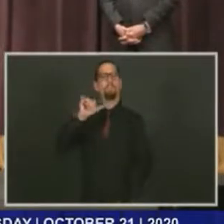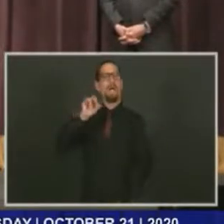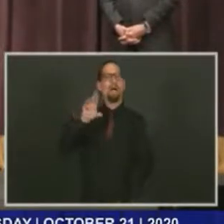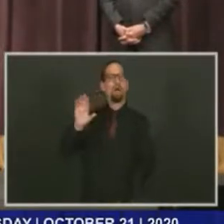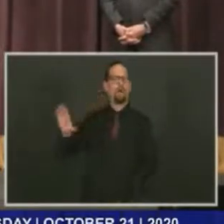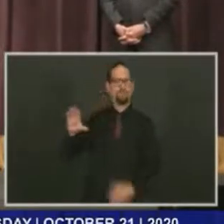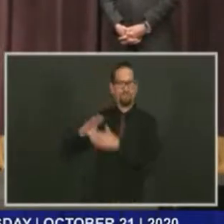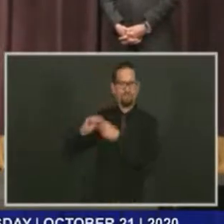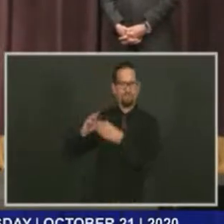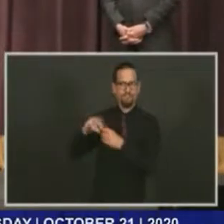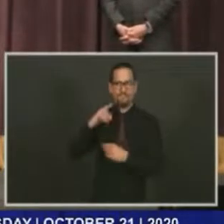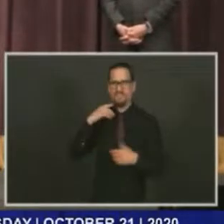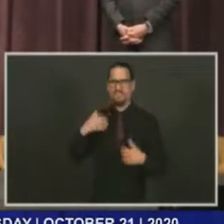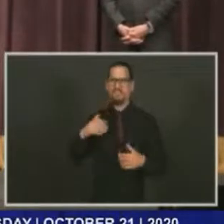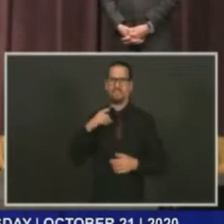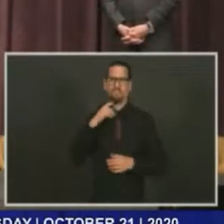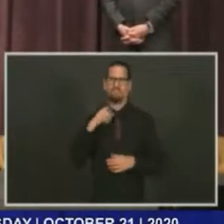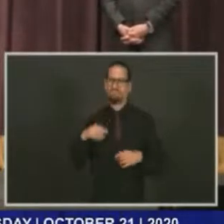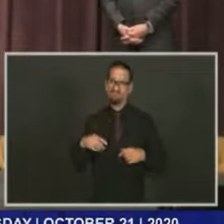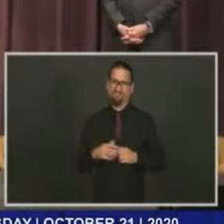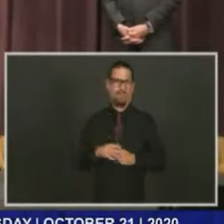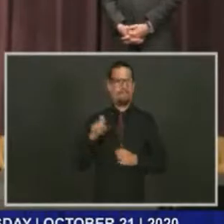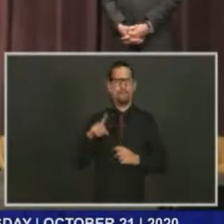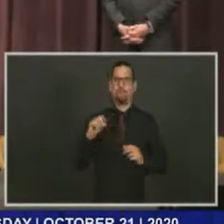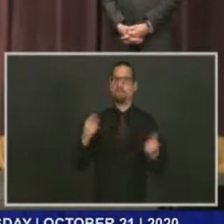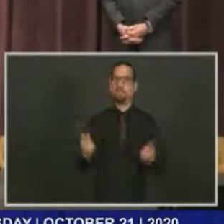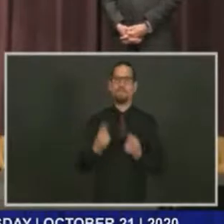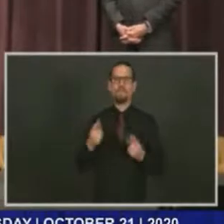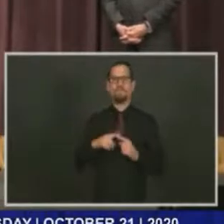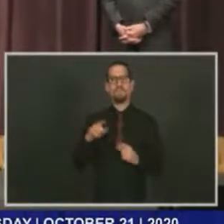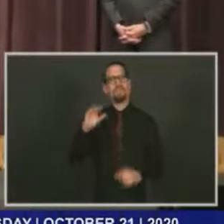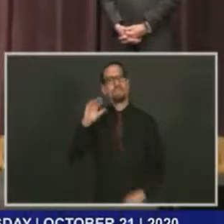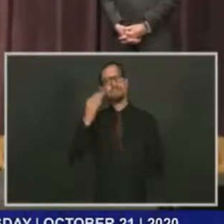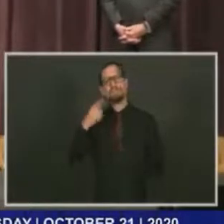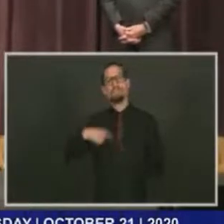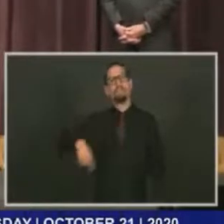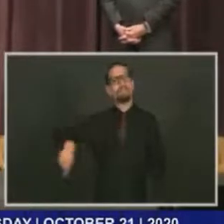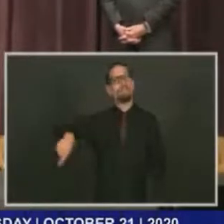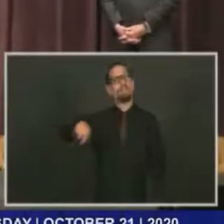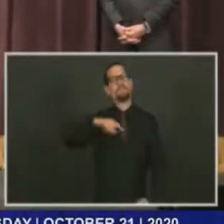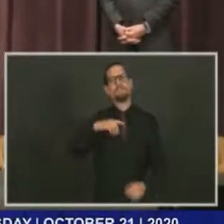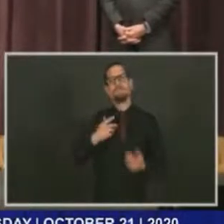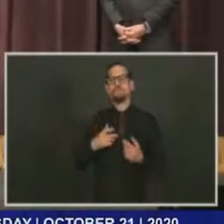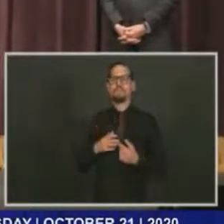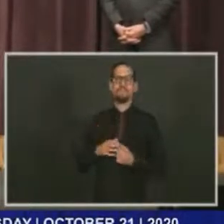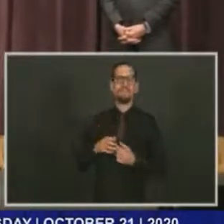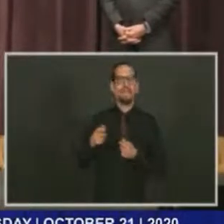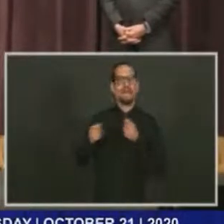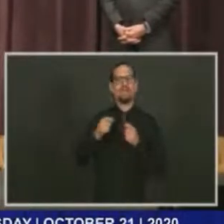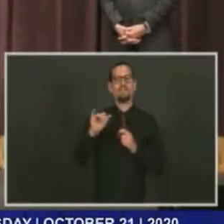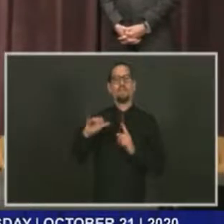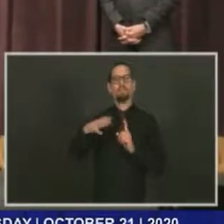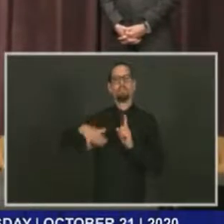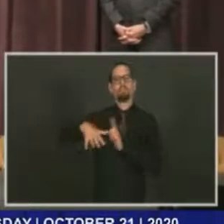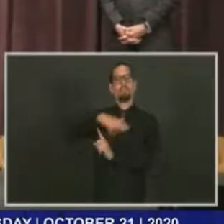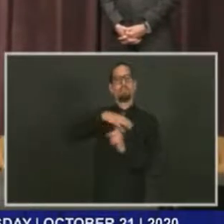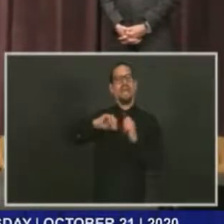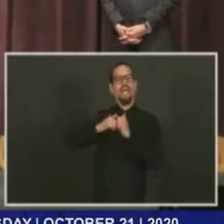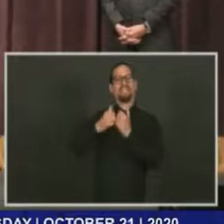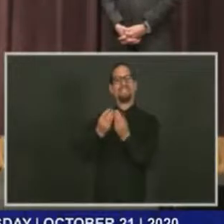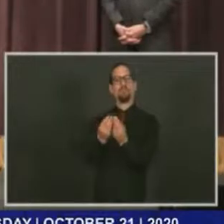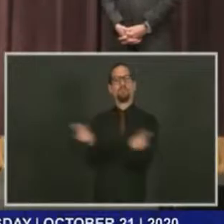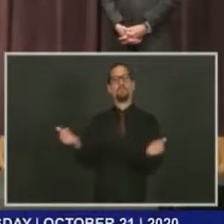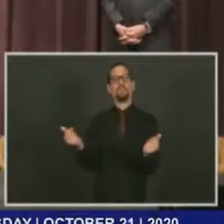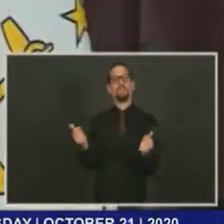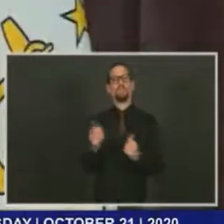Something needs to be done, but it doesn't seem that the Elorza administration has a solution as to what to do about these